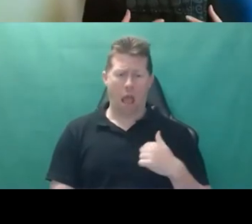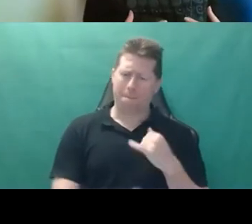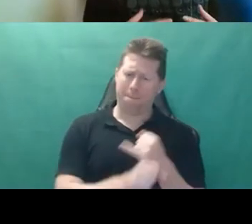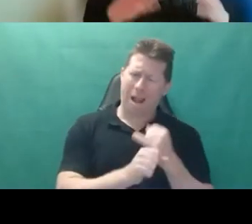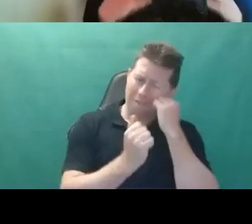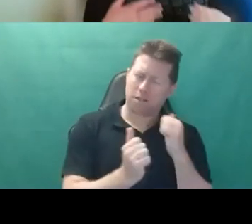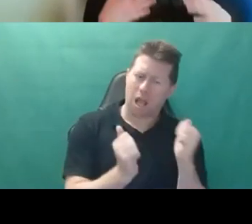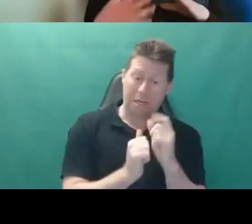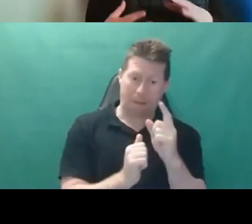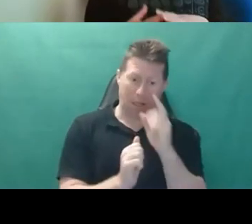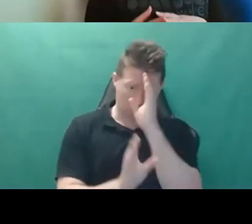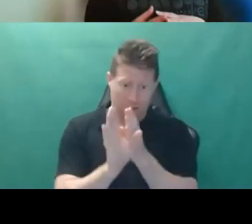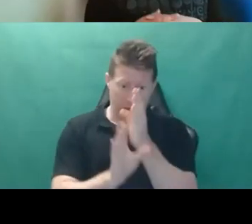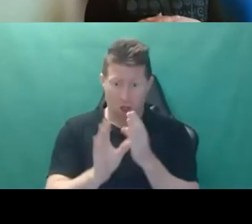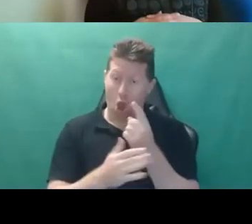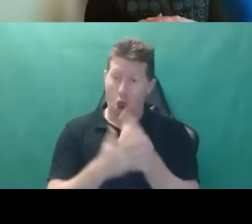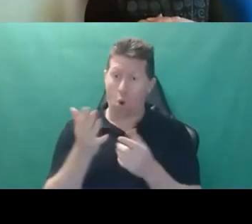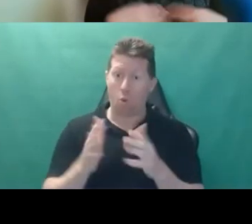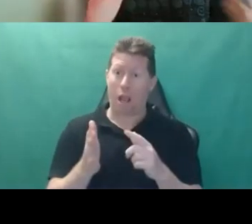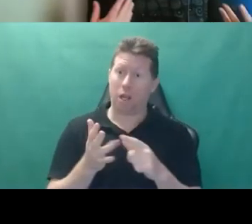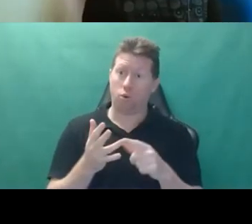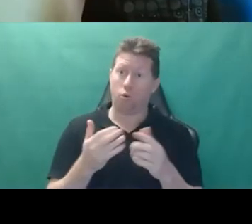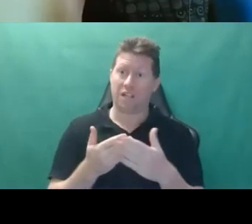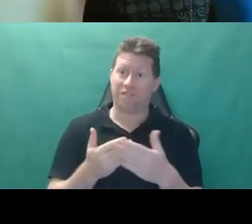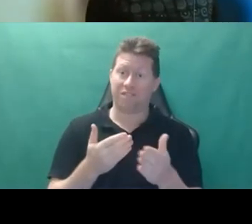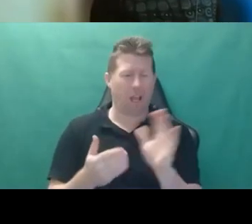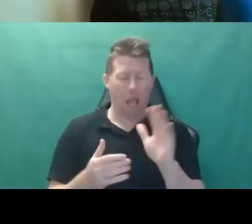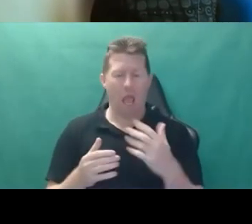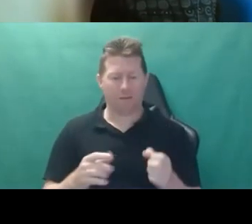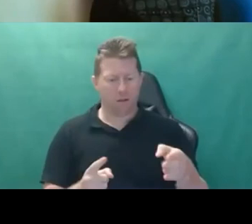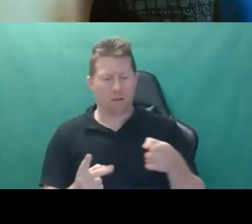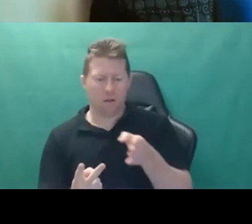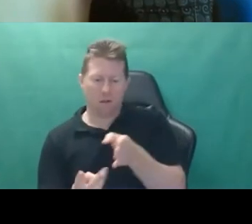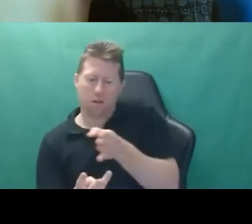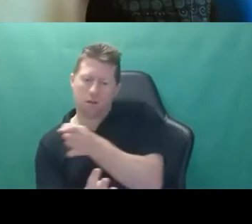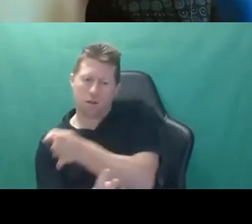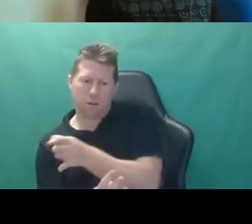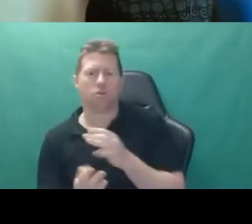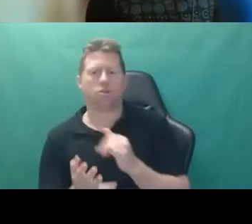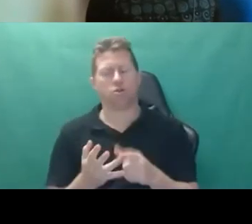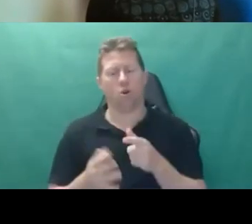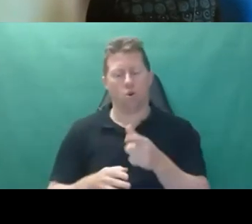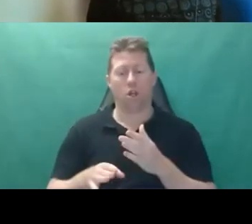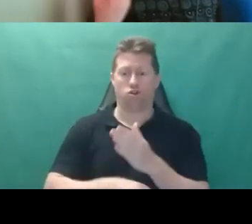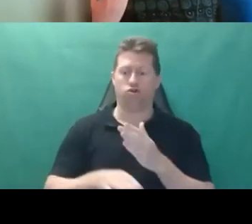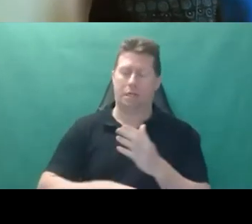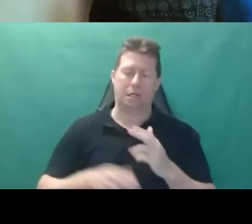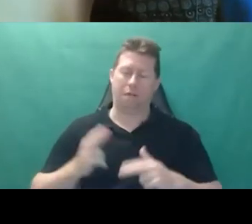psychology is not the only way to see things. And I think in career development, that's a battle that hasn't even been started.